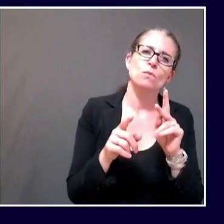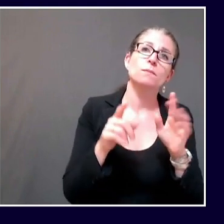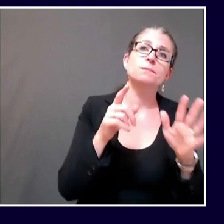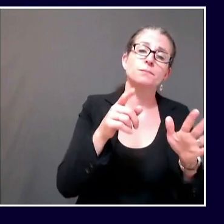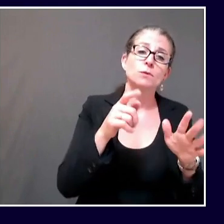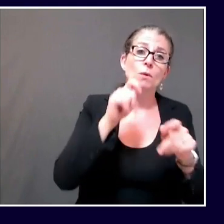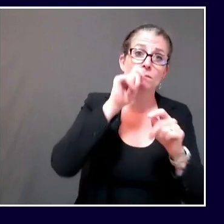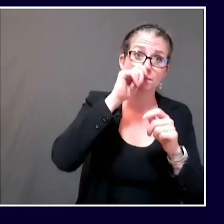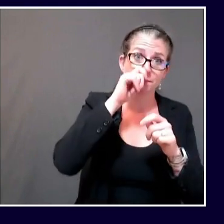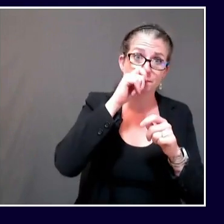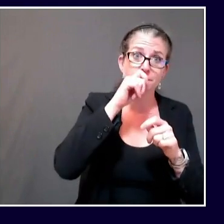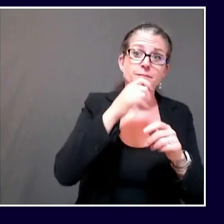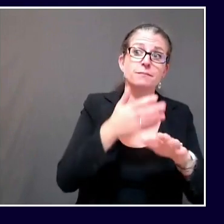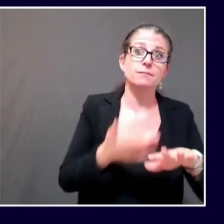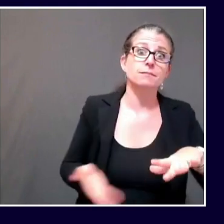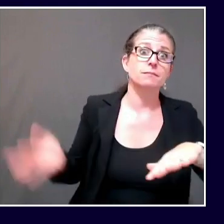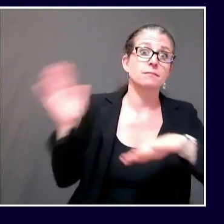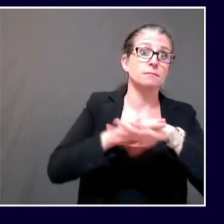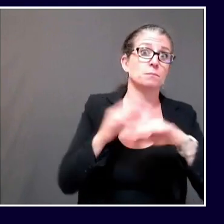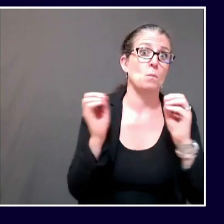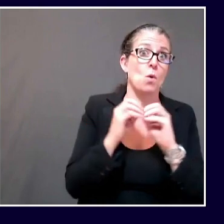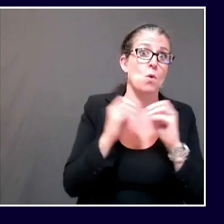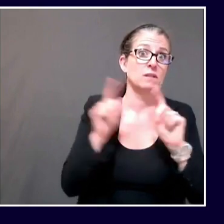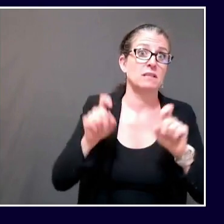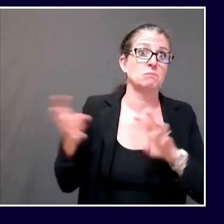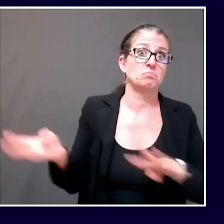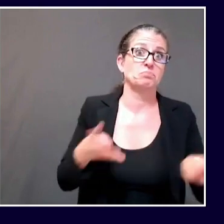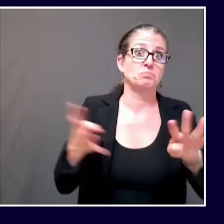sample taking capacity and